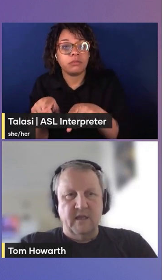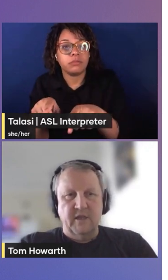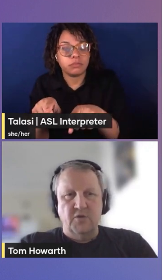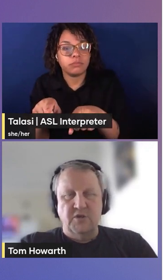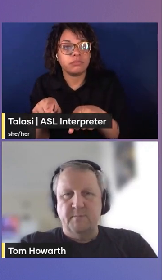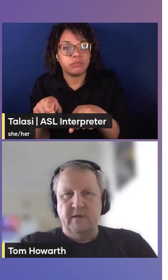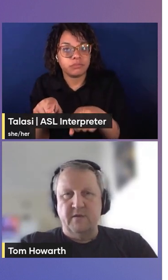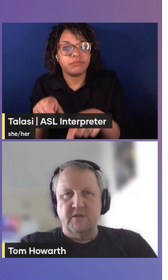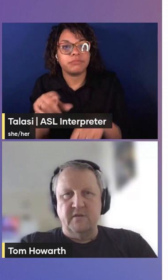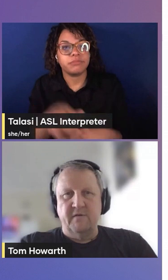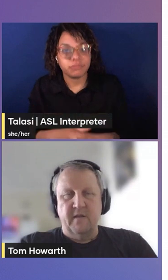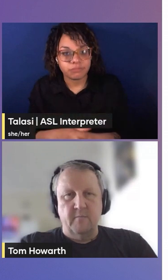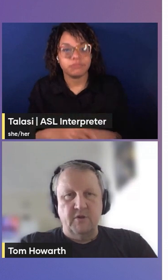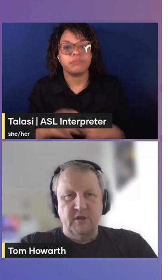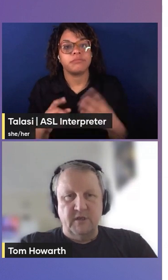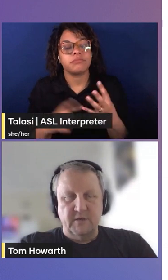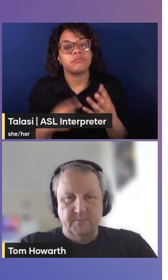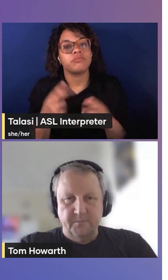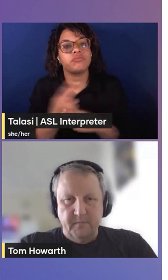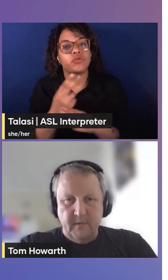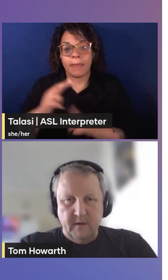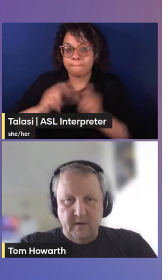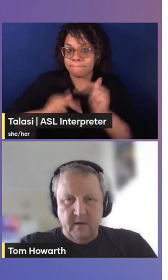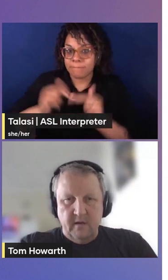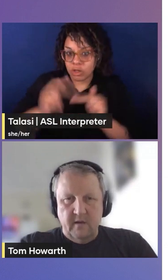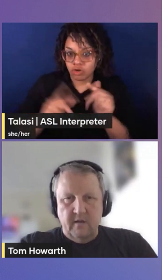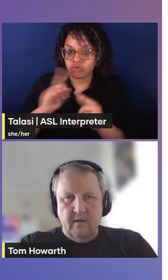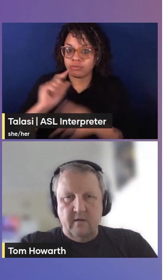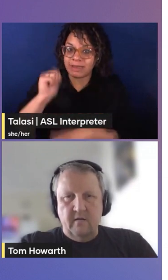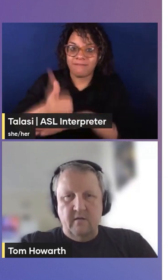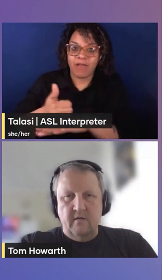And it uses builders to define the machines.